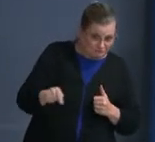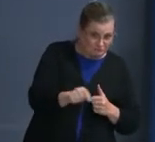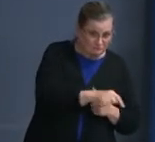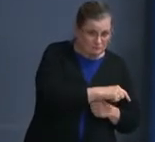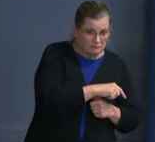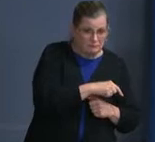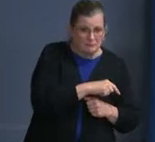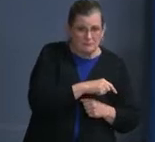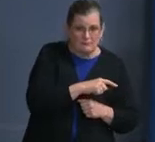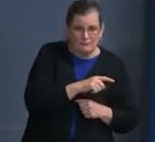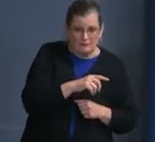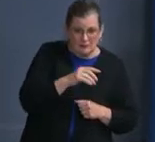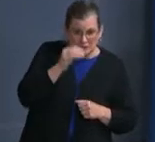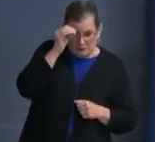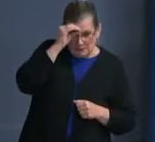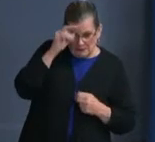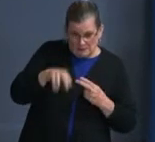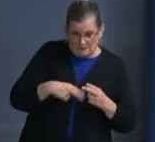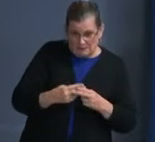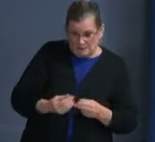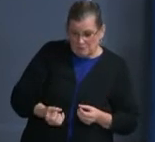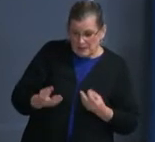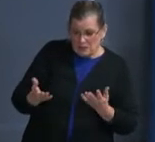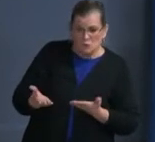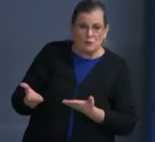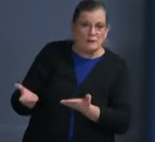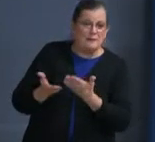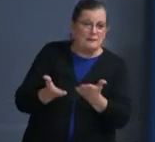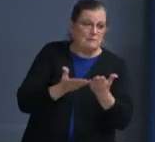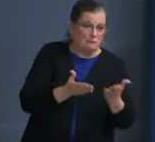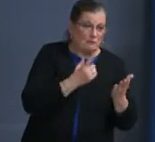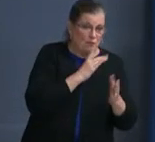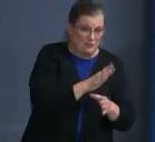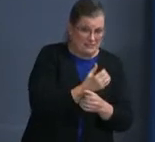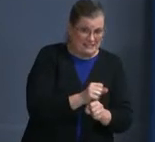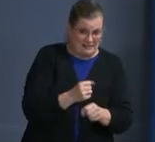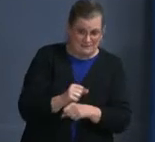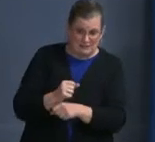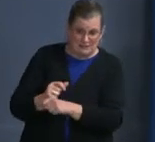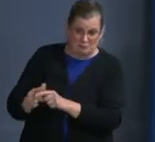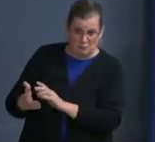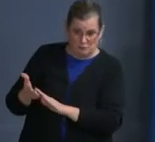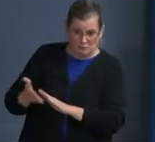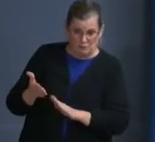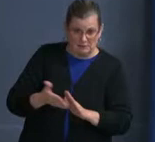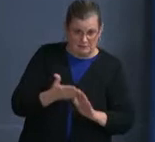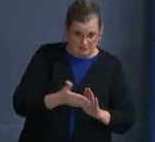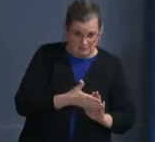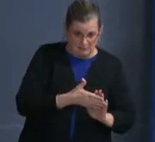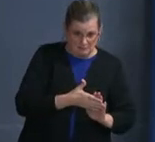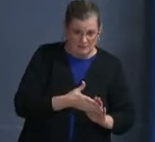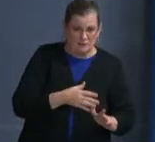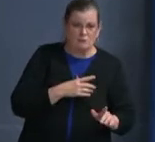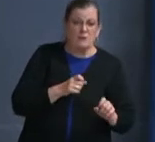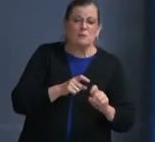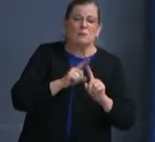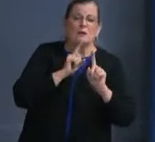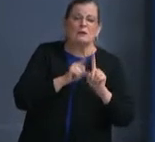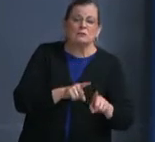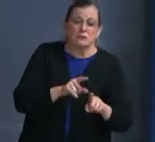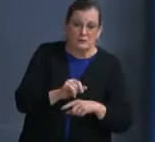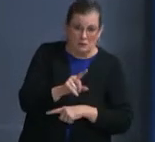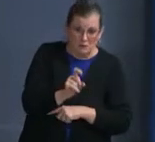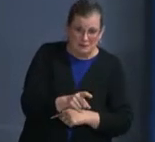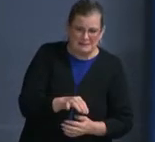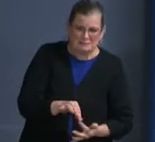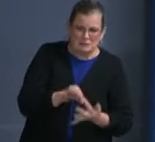make recommendations for safer operation. And that we are able to do that, especially in the case where one